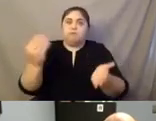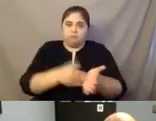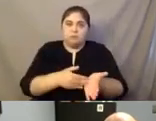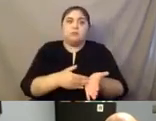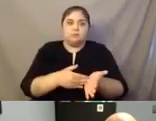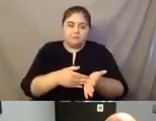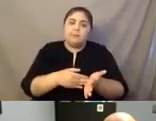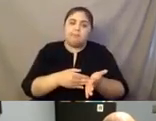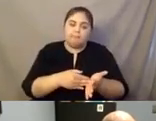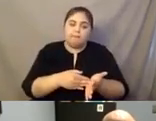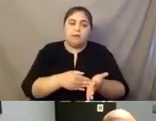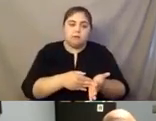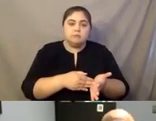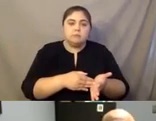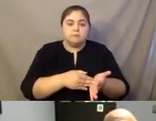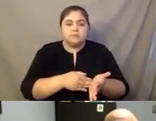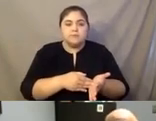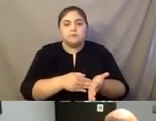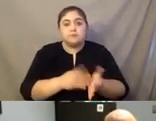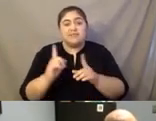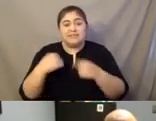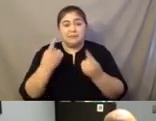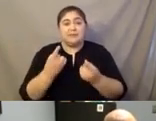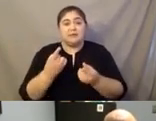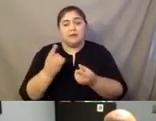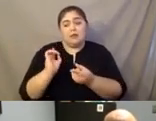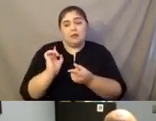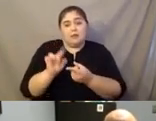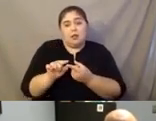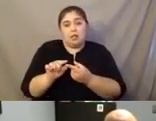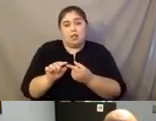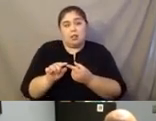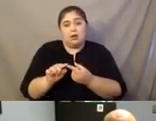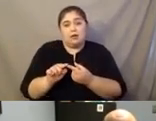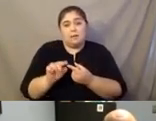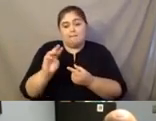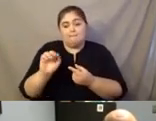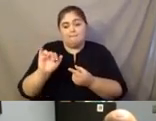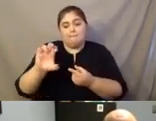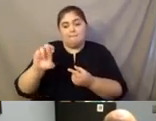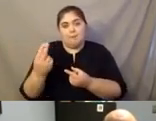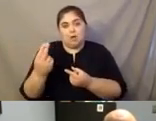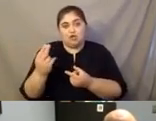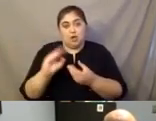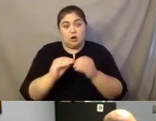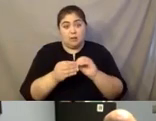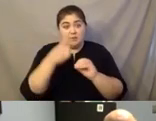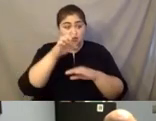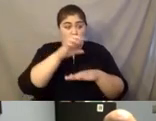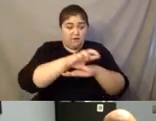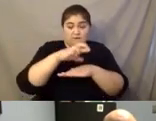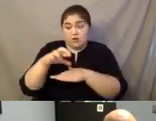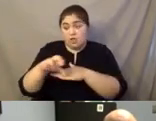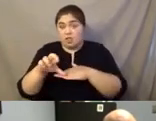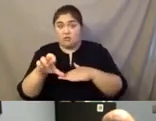We were, up until we hit March, our numbers of referrals were